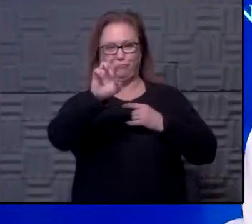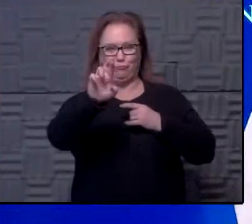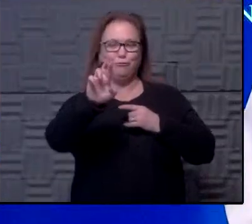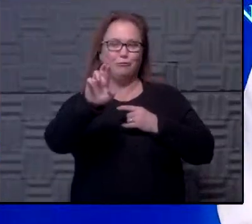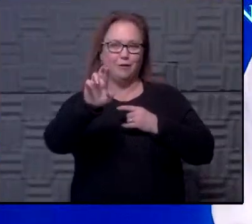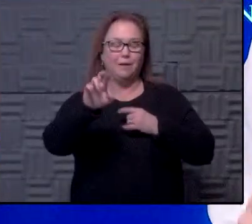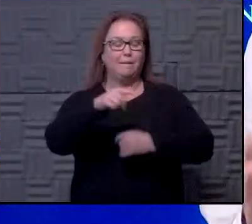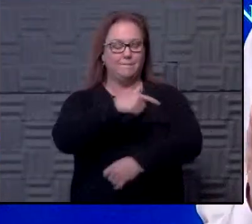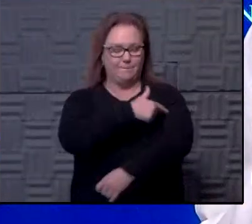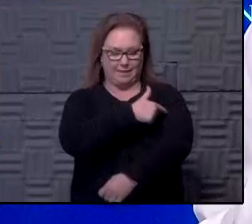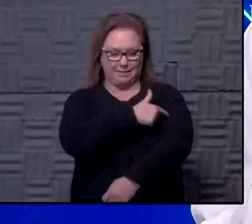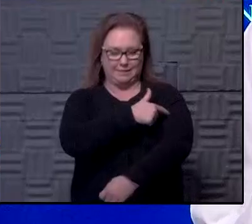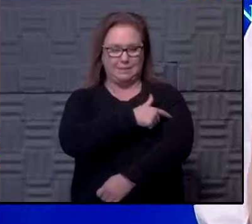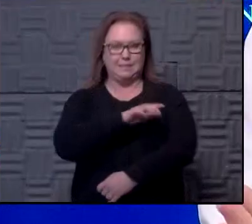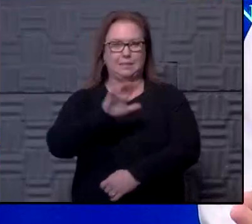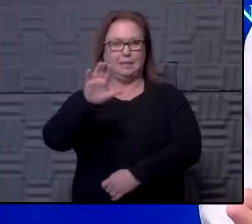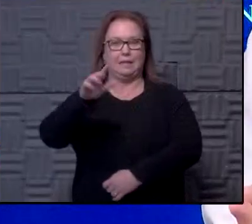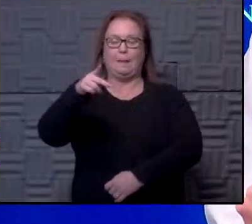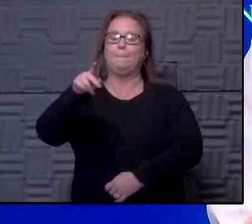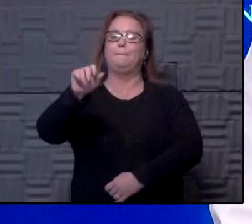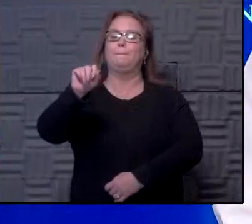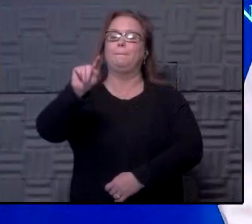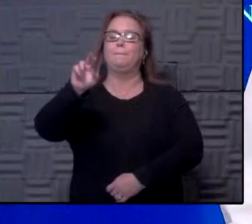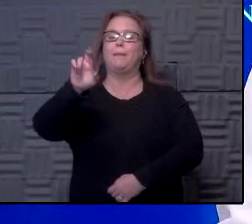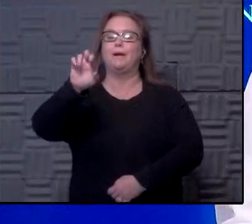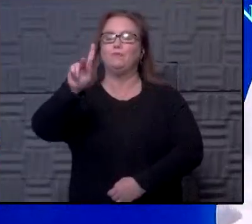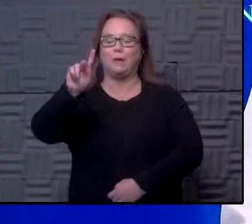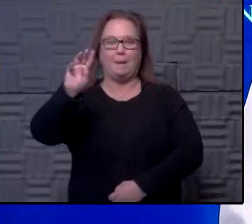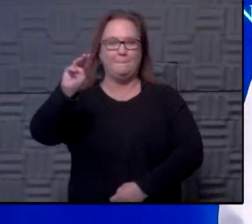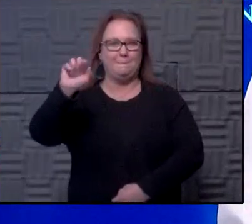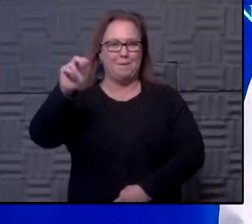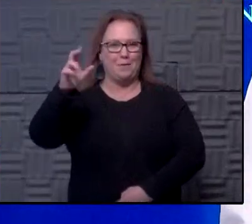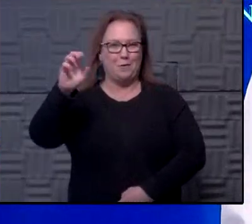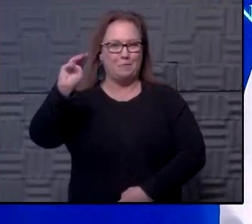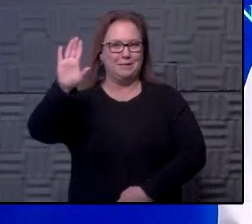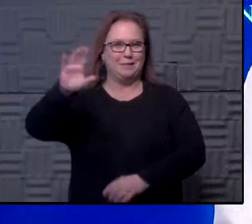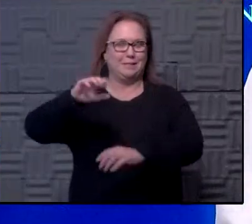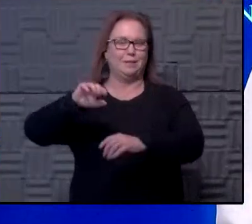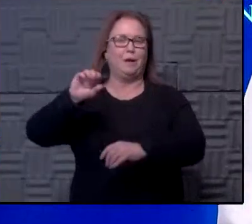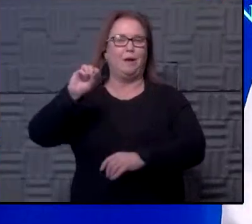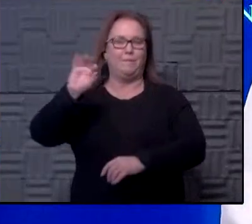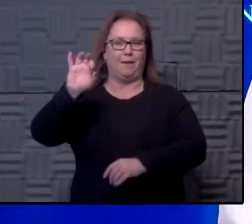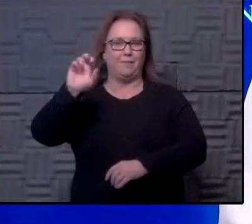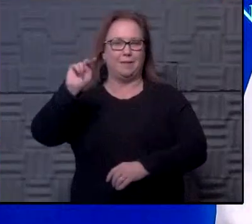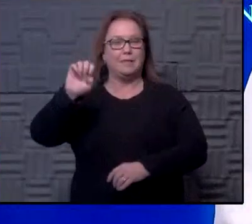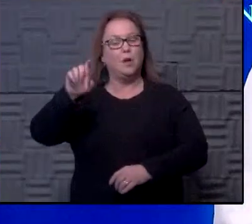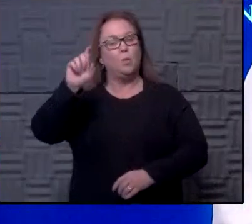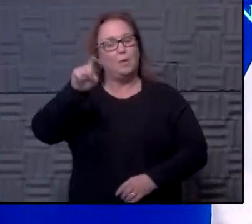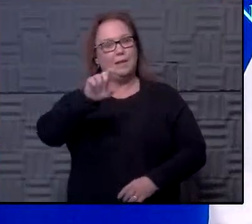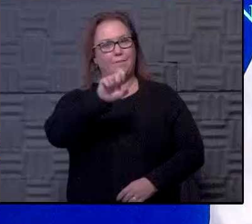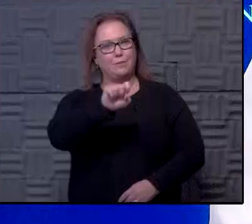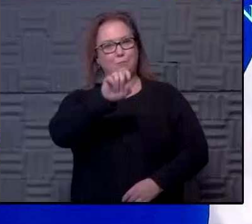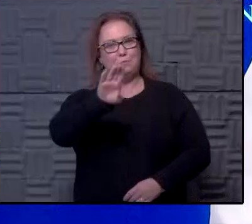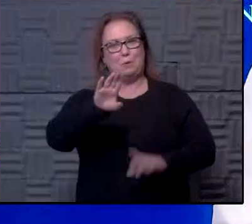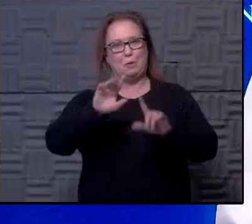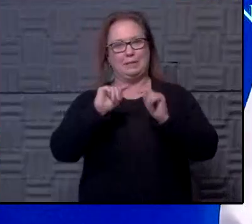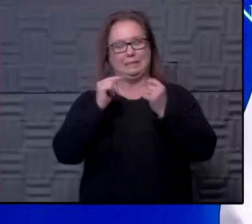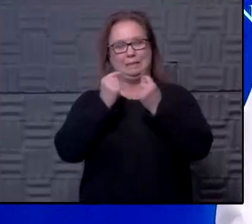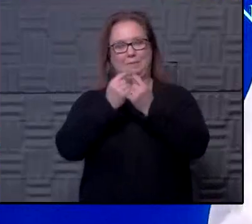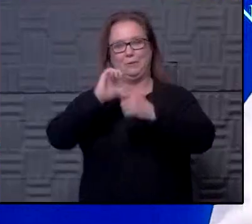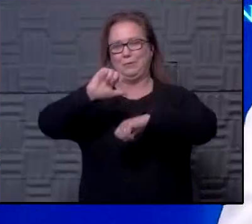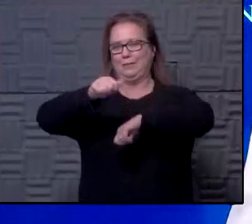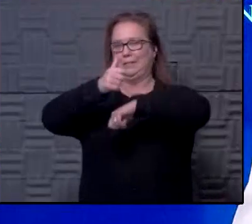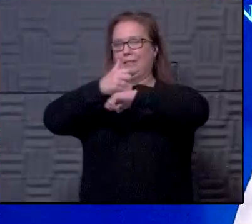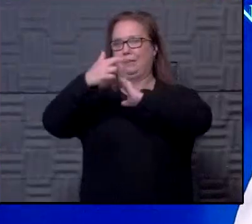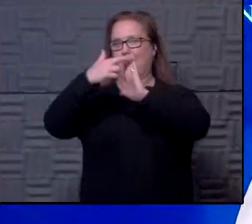think vaccines are the Patrick Mahomes of the offense. We can have a Super Bowl team, but you got to have both pillars. That's right. And both things. But those pillars of infection